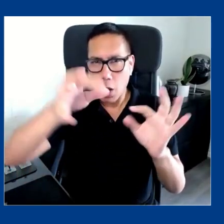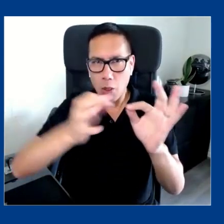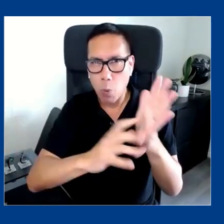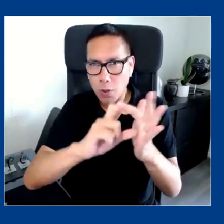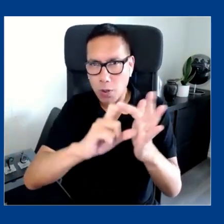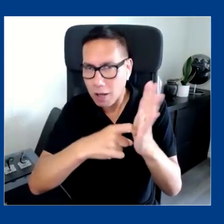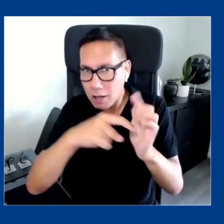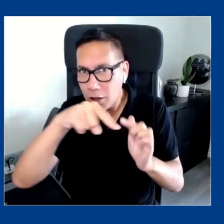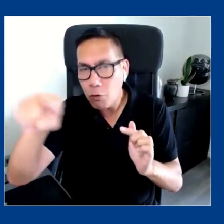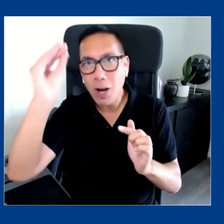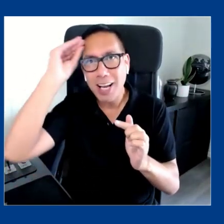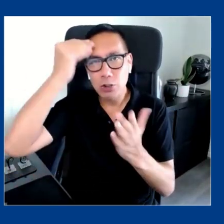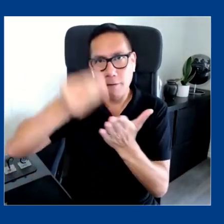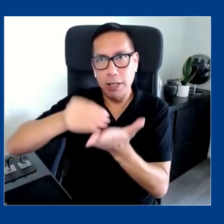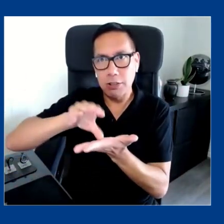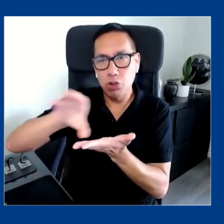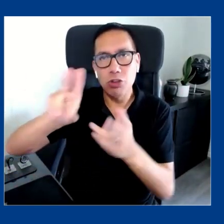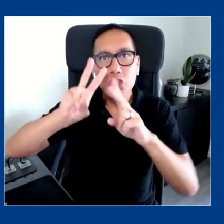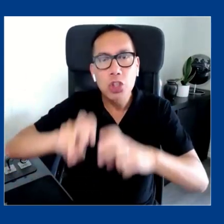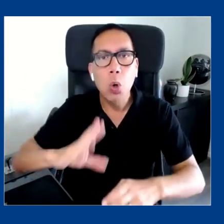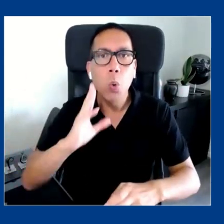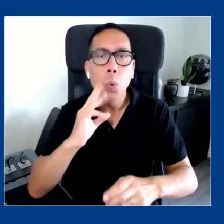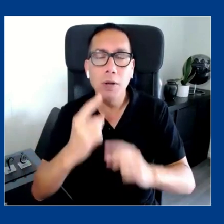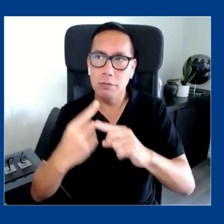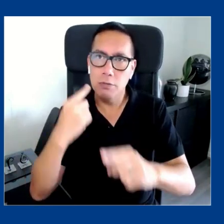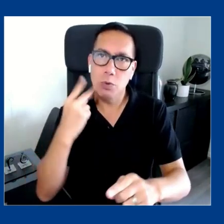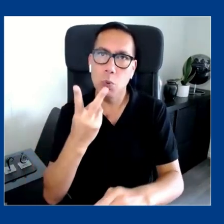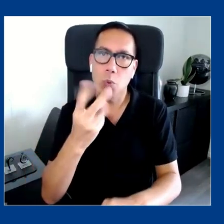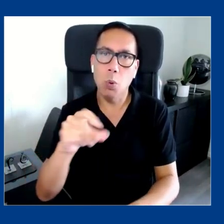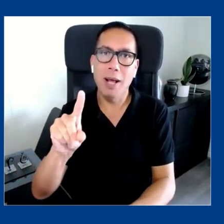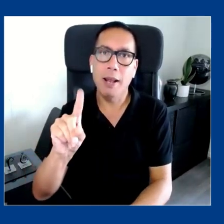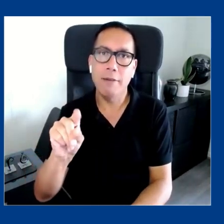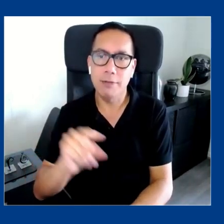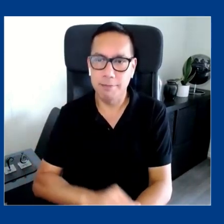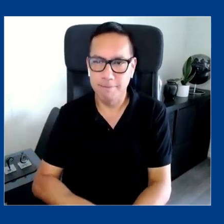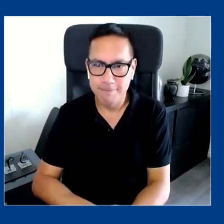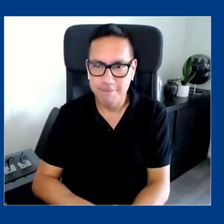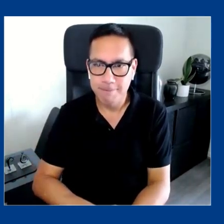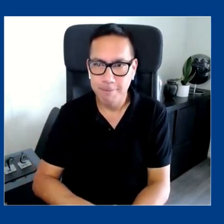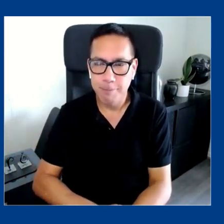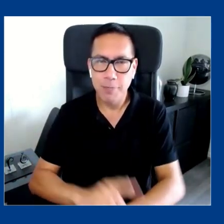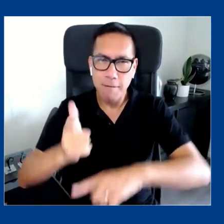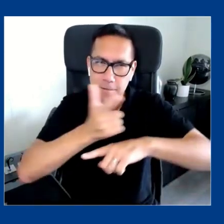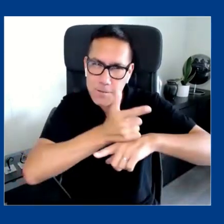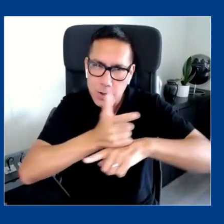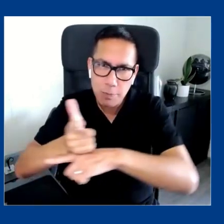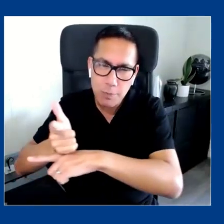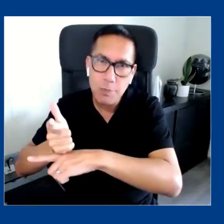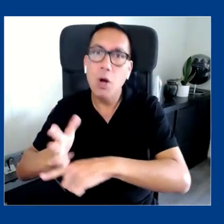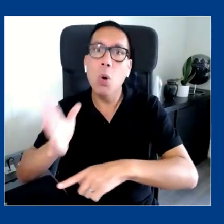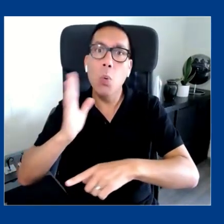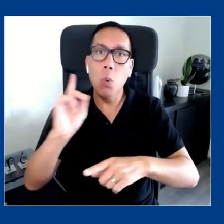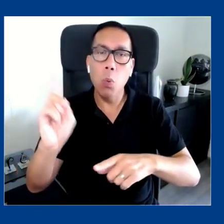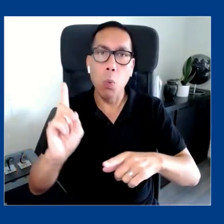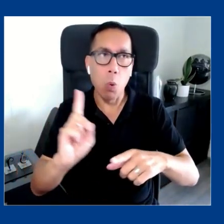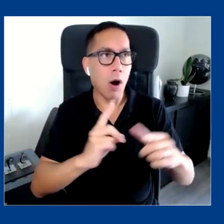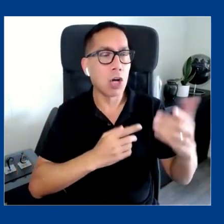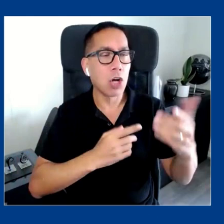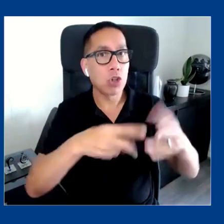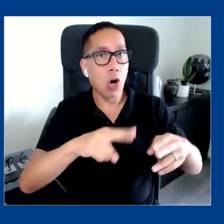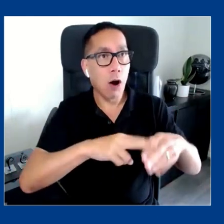research since 2011. This film was shot during my sabbatical from the University of Melbourne School